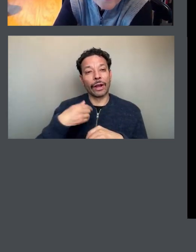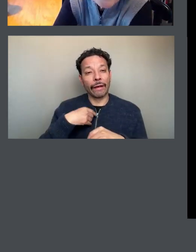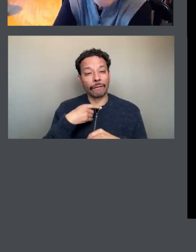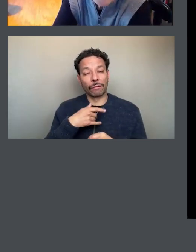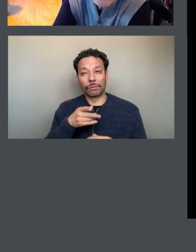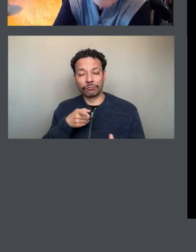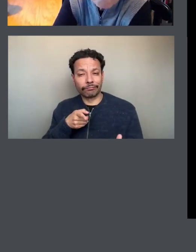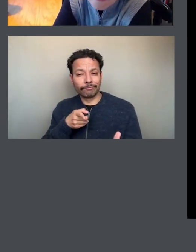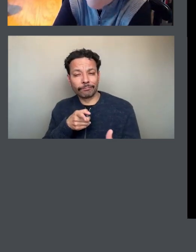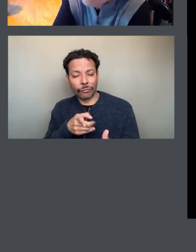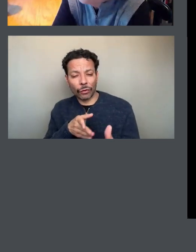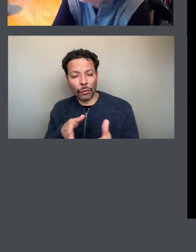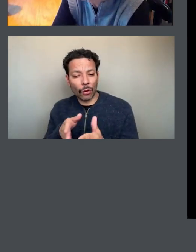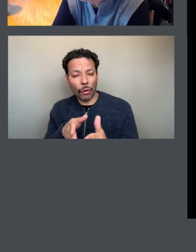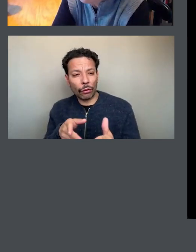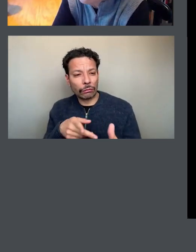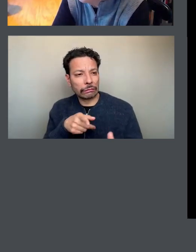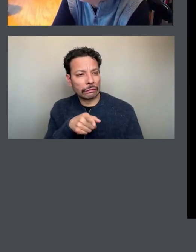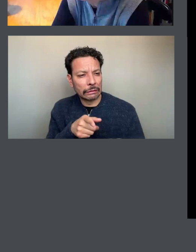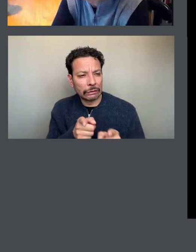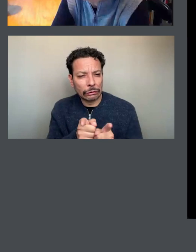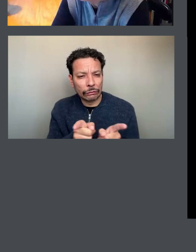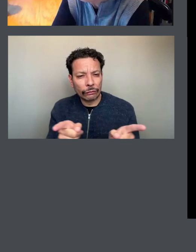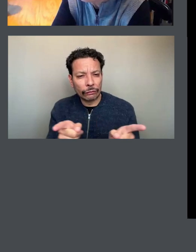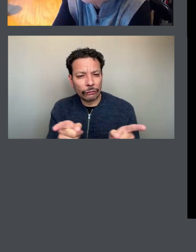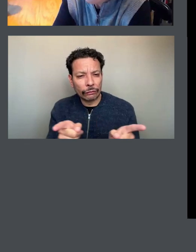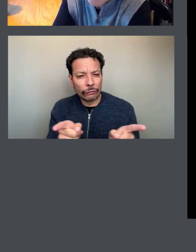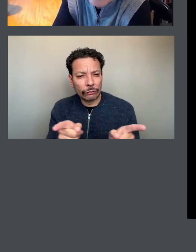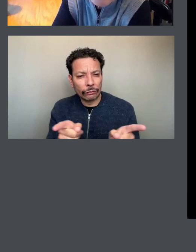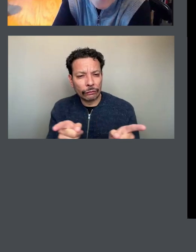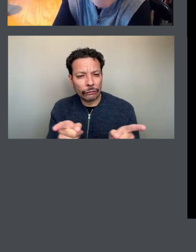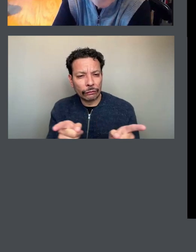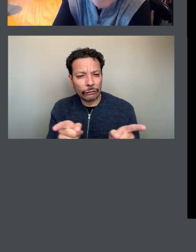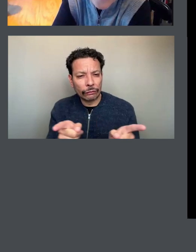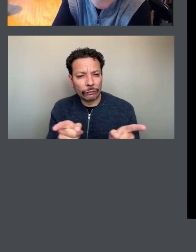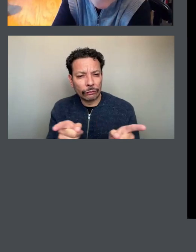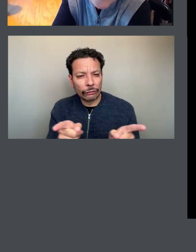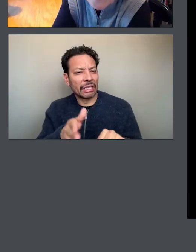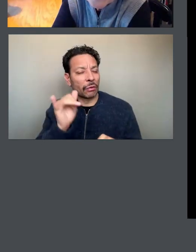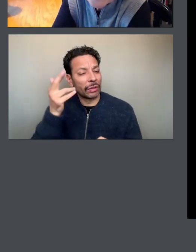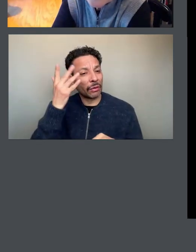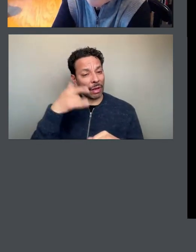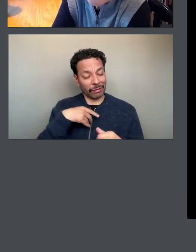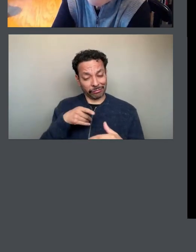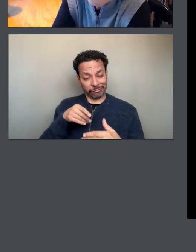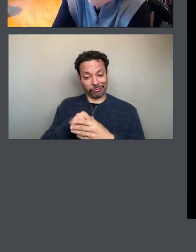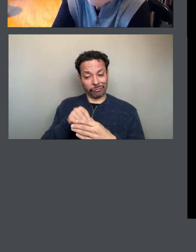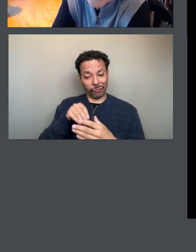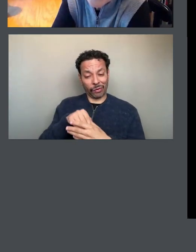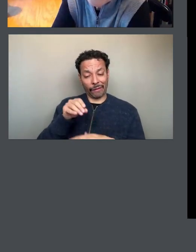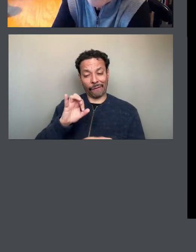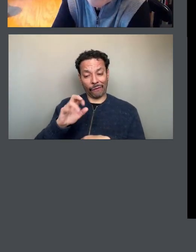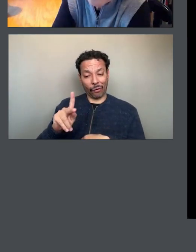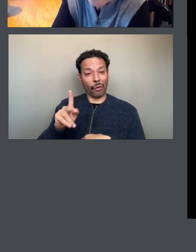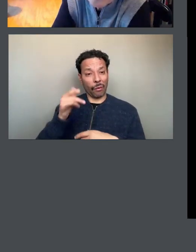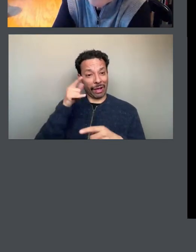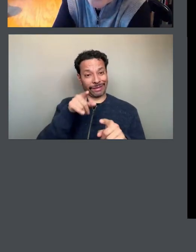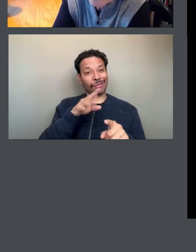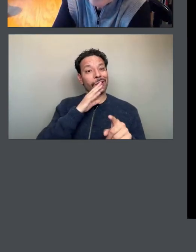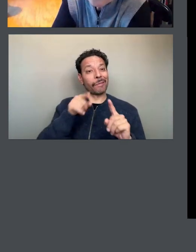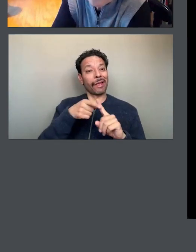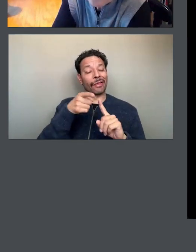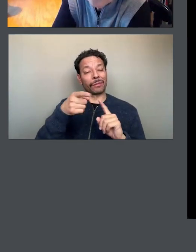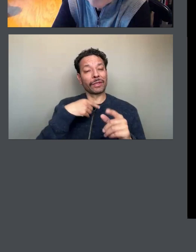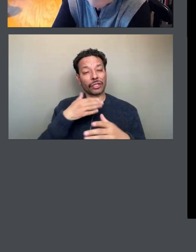road, take it. So the reason I put that up is that, I've